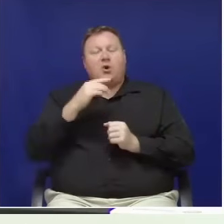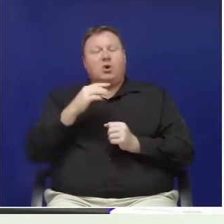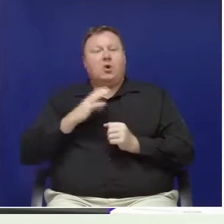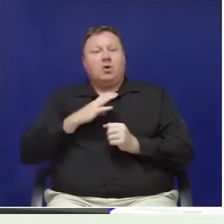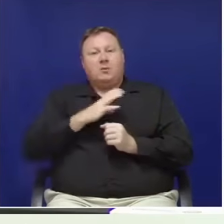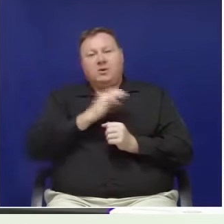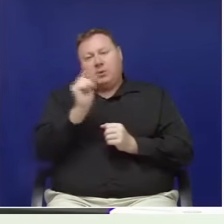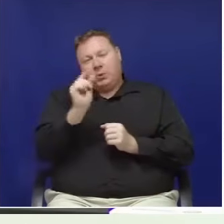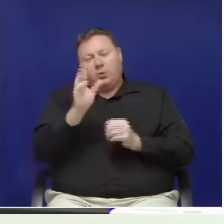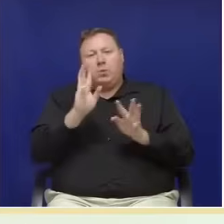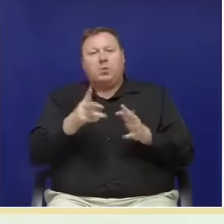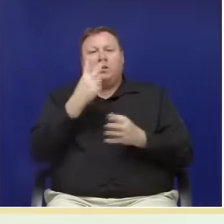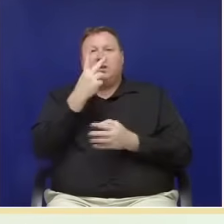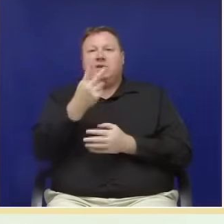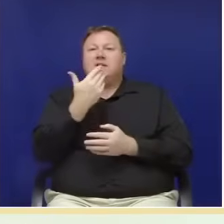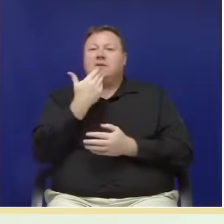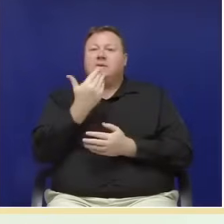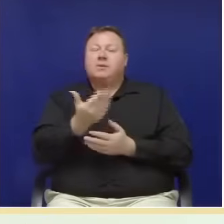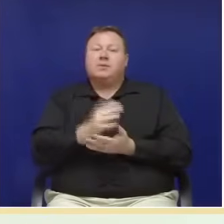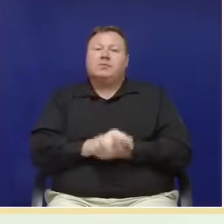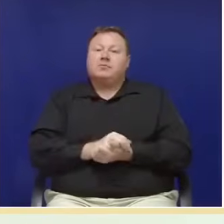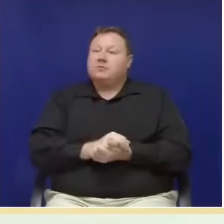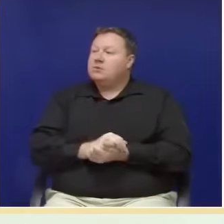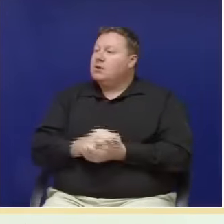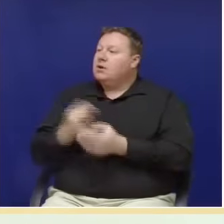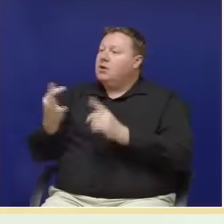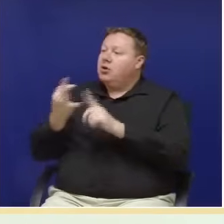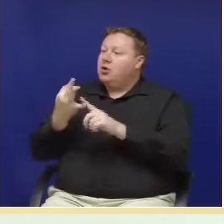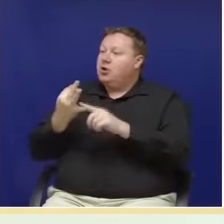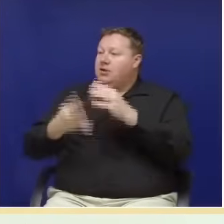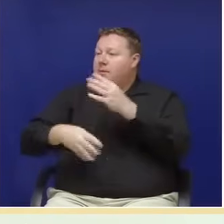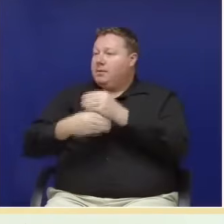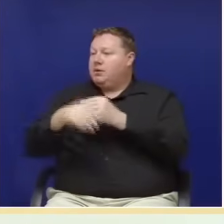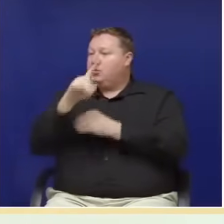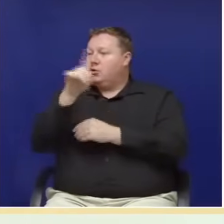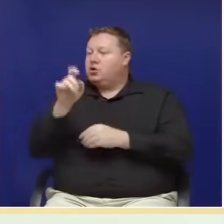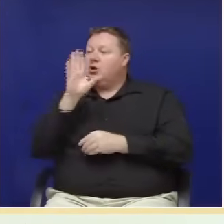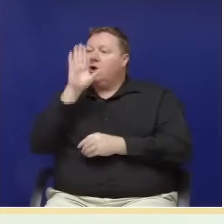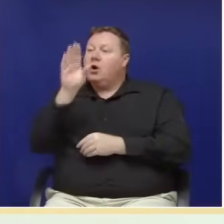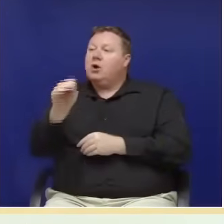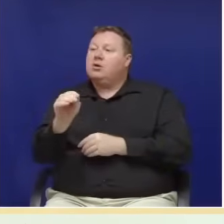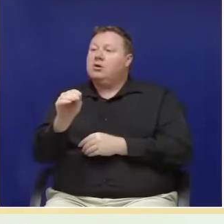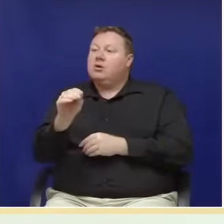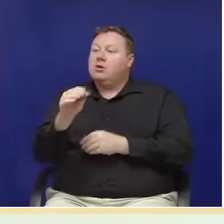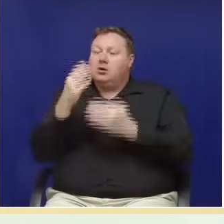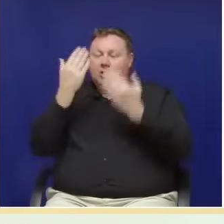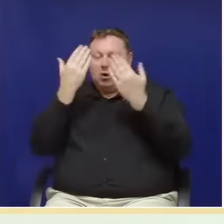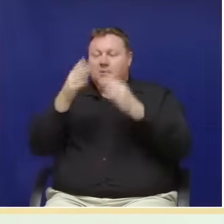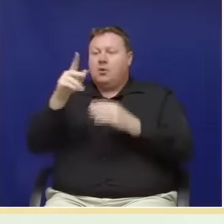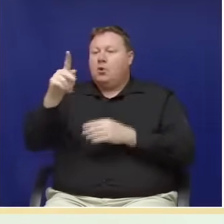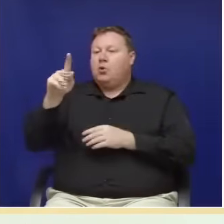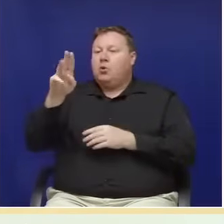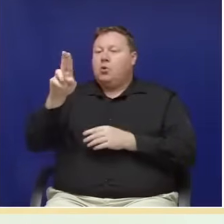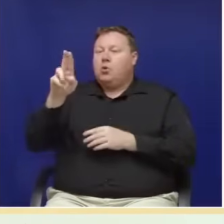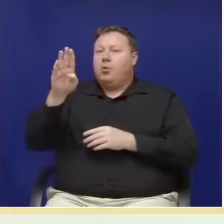Thank you. The third supplementary question will be asked by the Honourable Kubukeri.